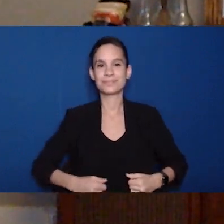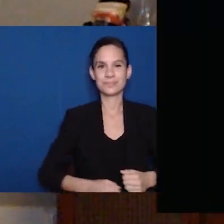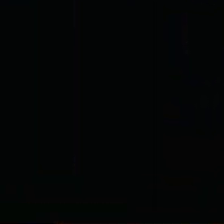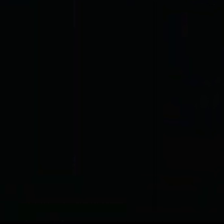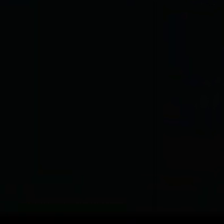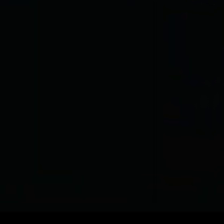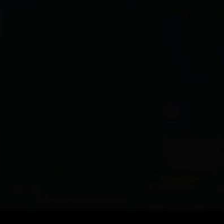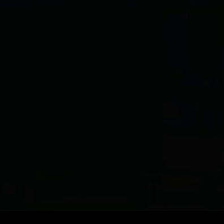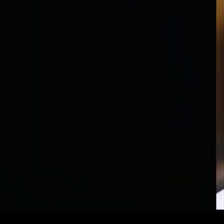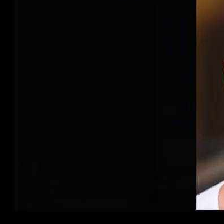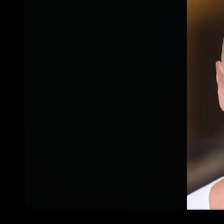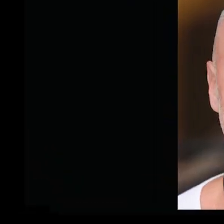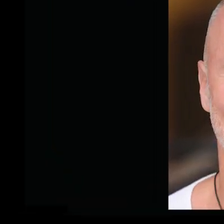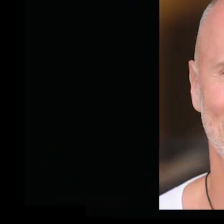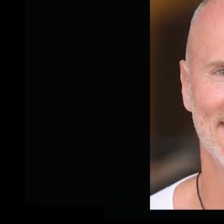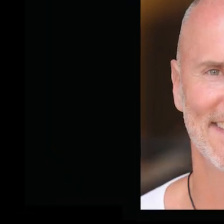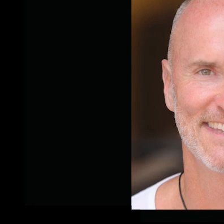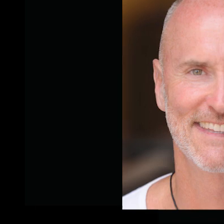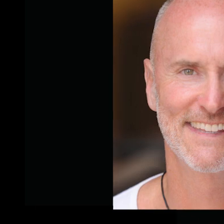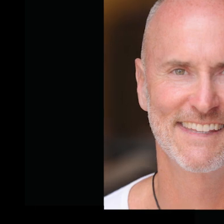through.